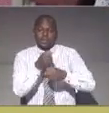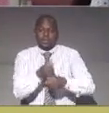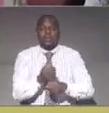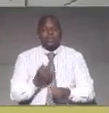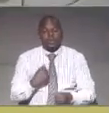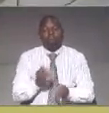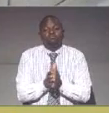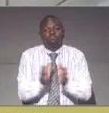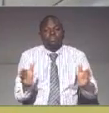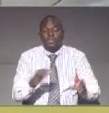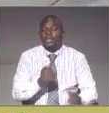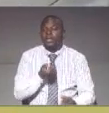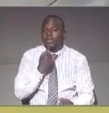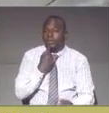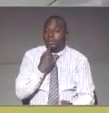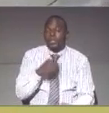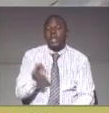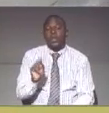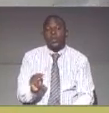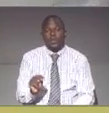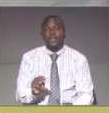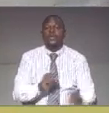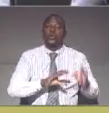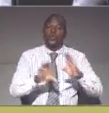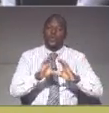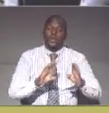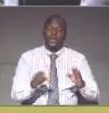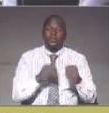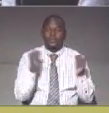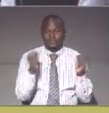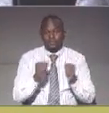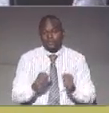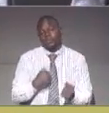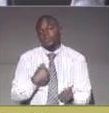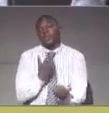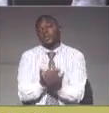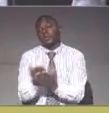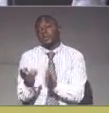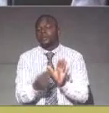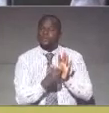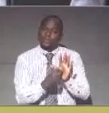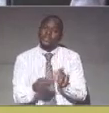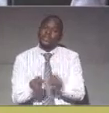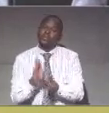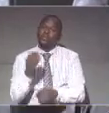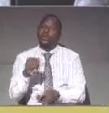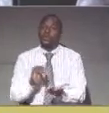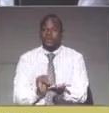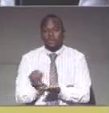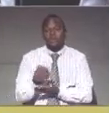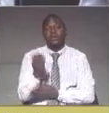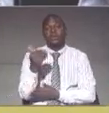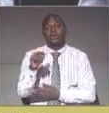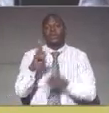government to decentralize treatment of non-communicable diseases. We are asking for recognition, but also more investment in